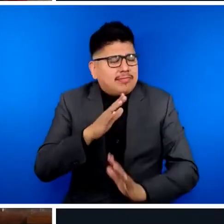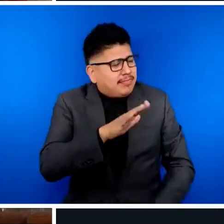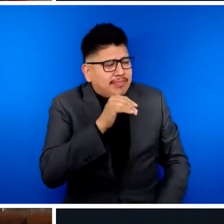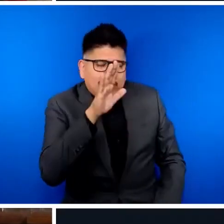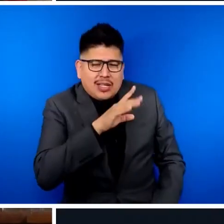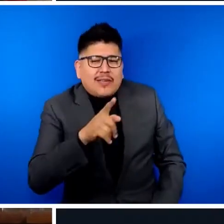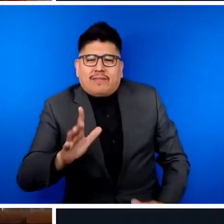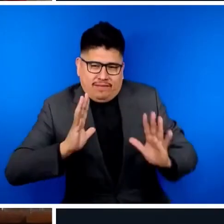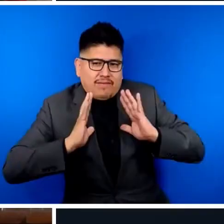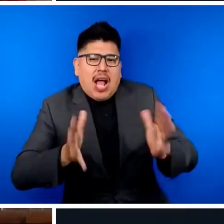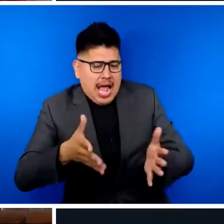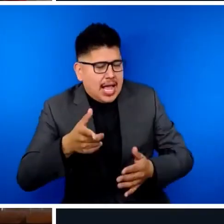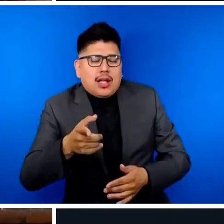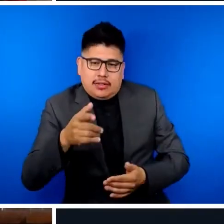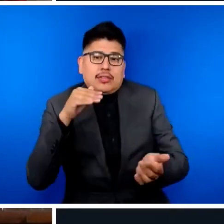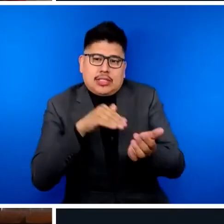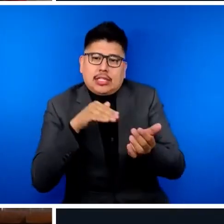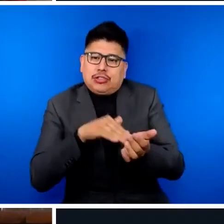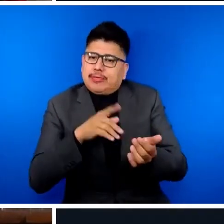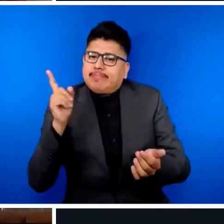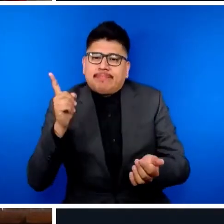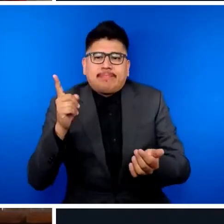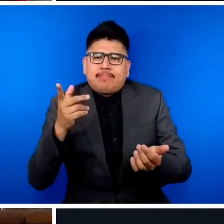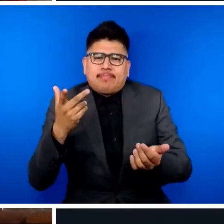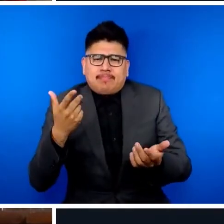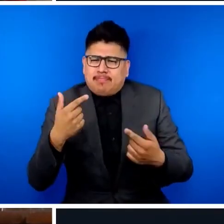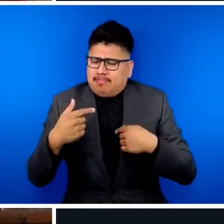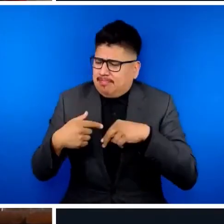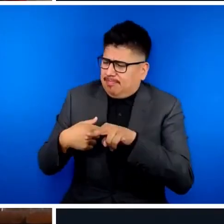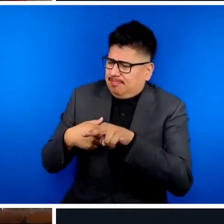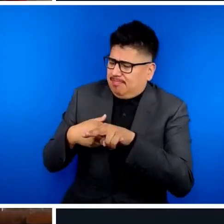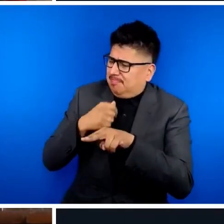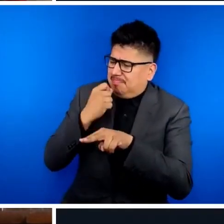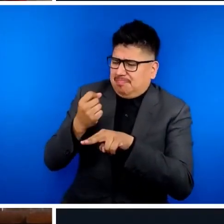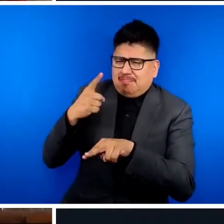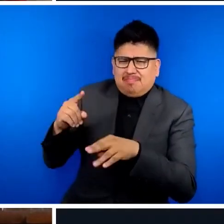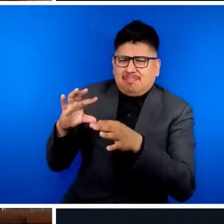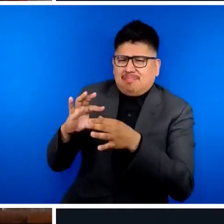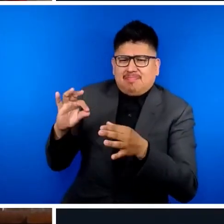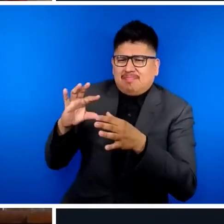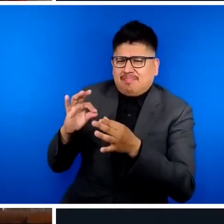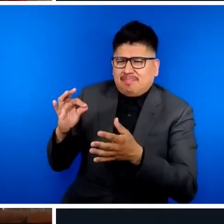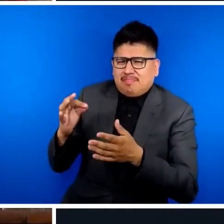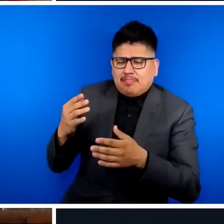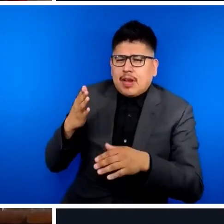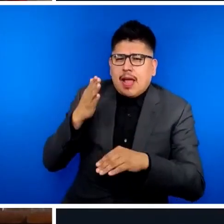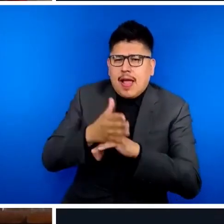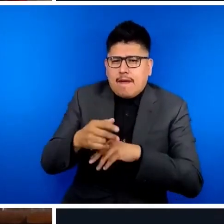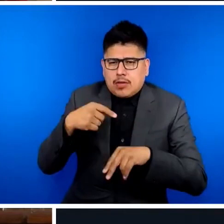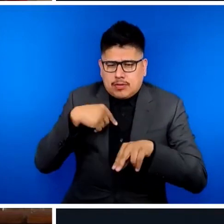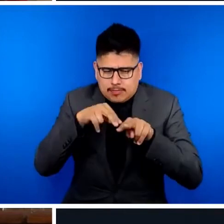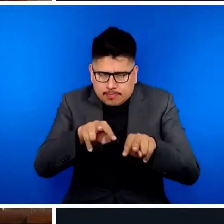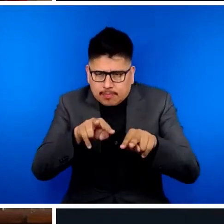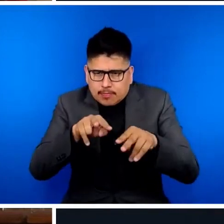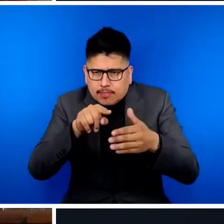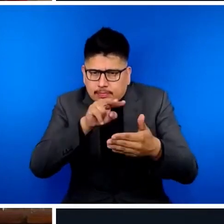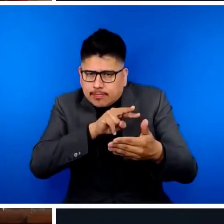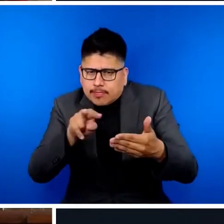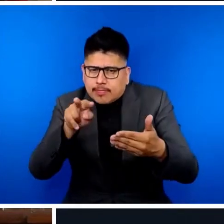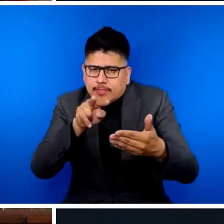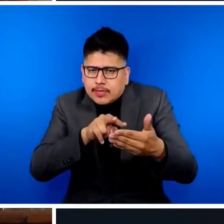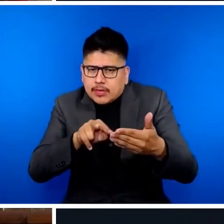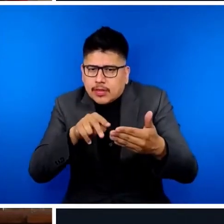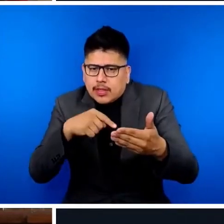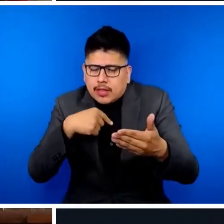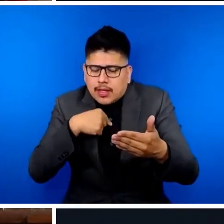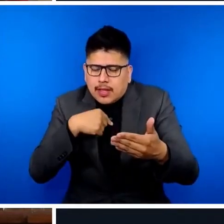doctors didn't understand what she was saying, and after looking at the results of the damage done, neither did I. She